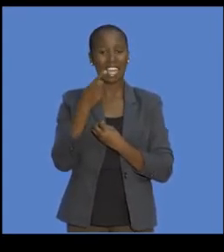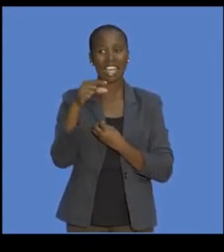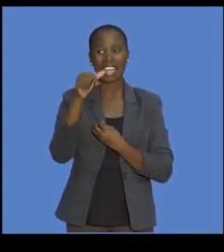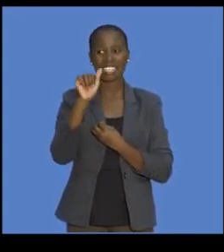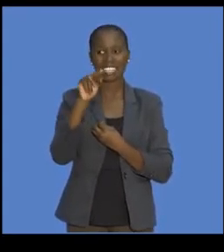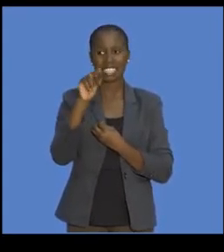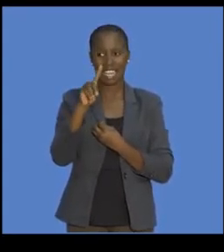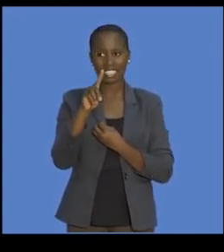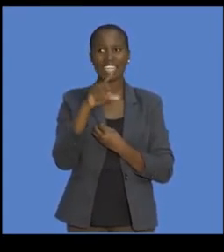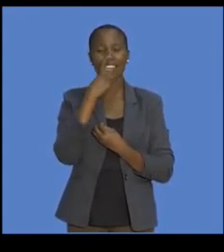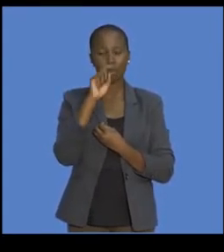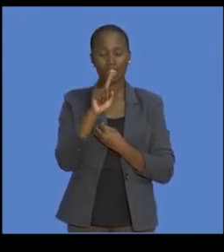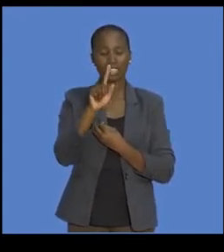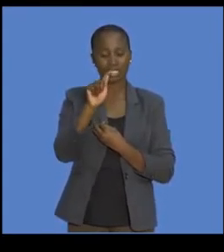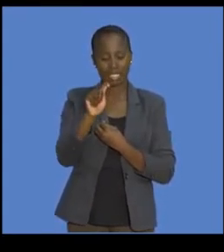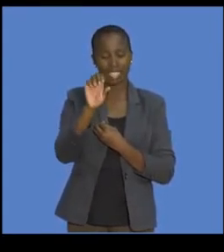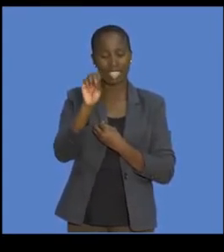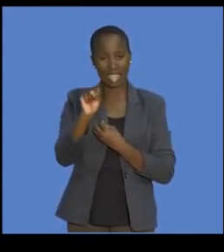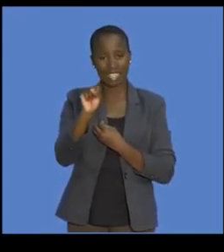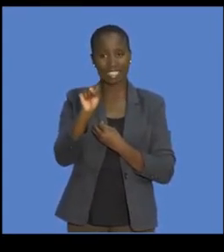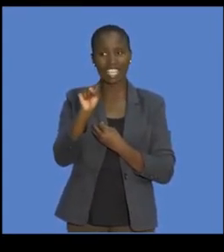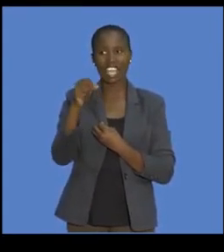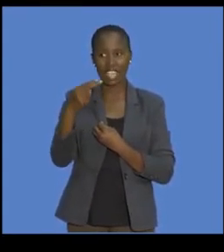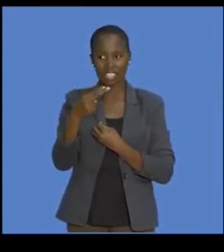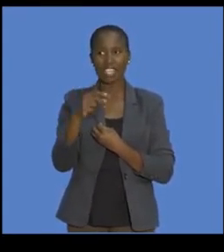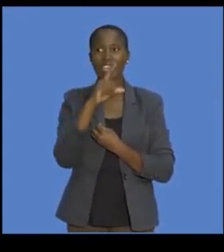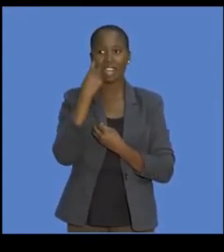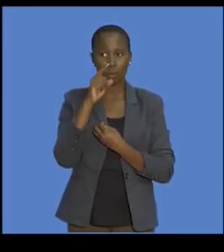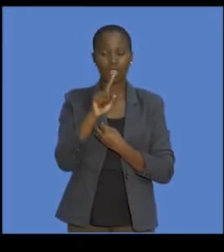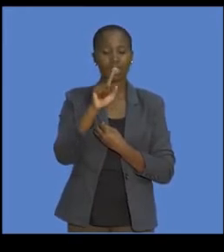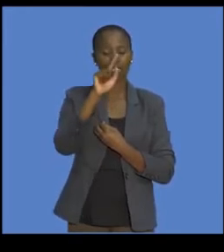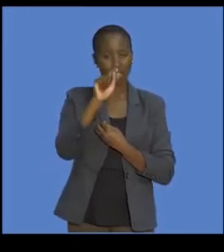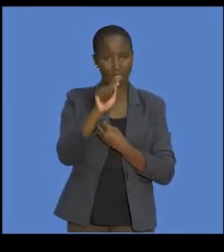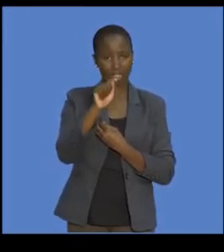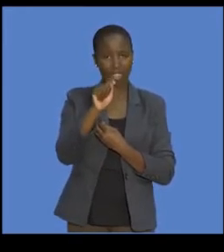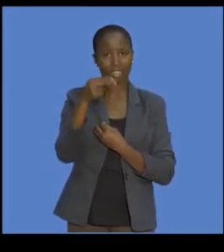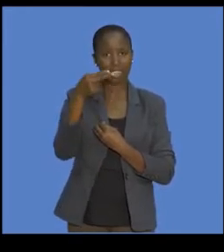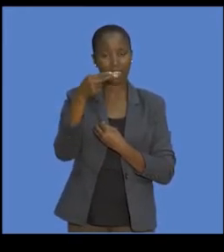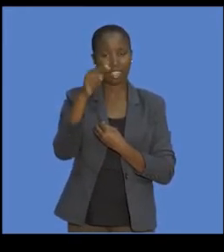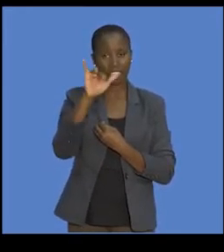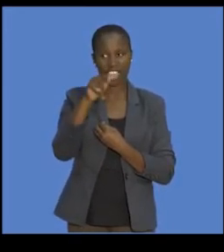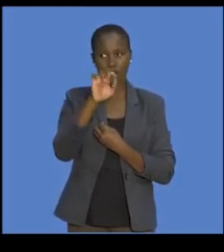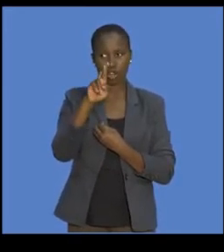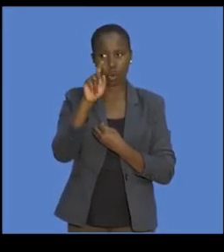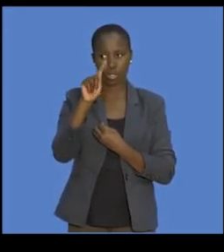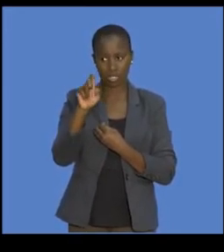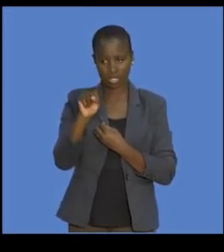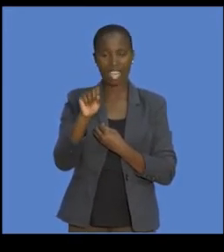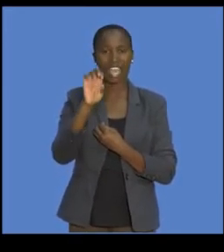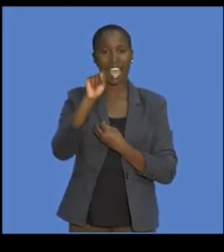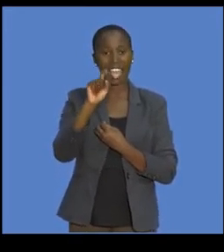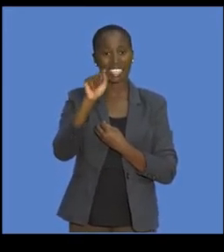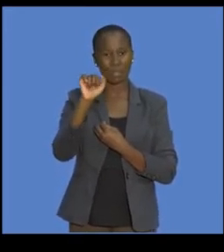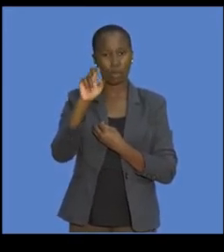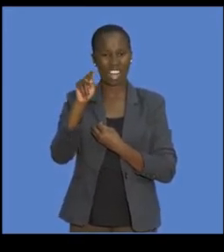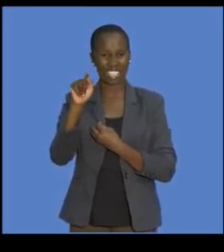TSH, which essentially stands for thyroid stimulating hormone. So this hormone stimulates